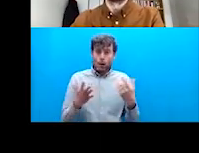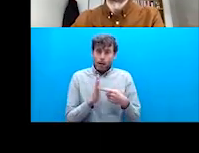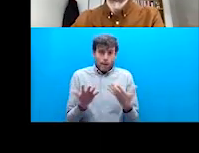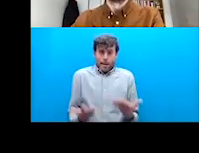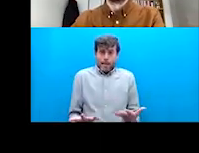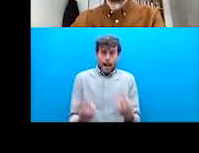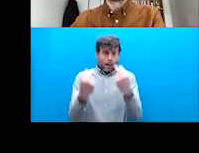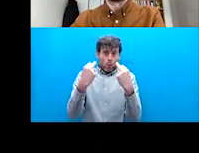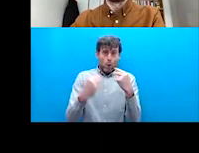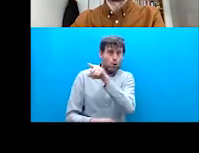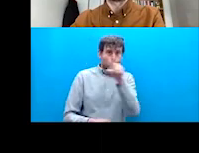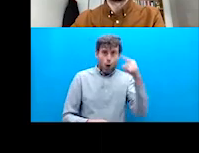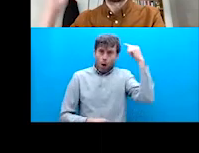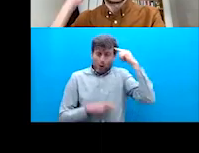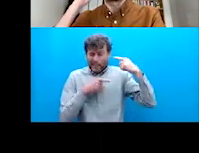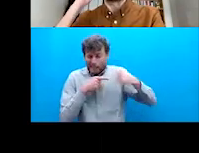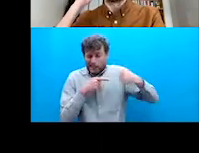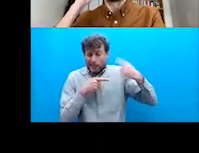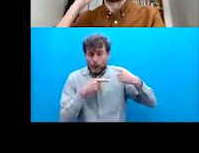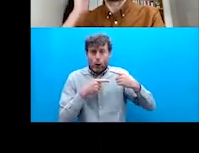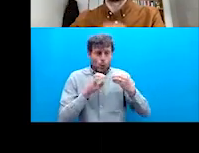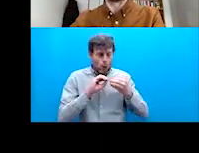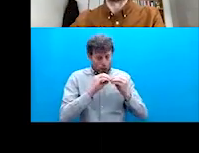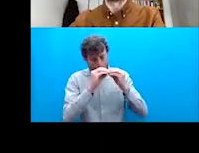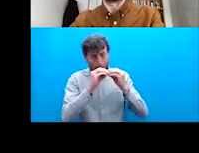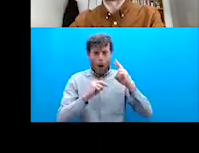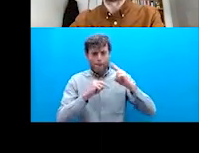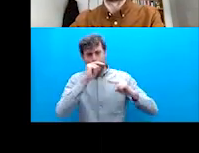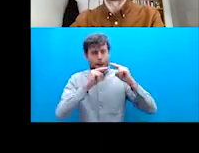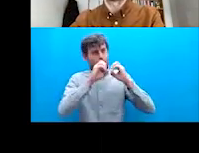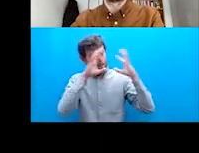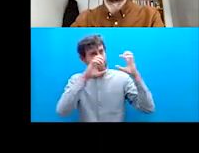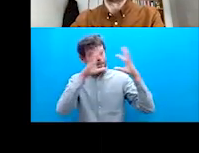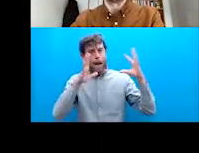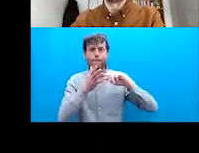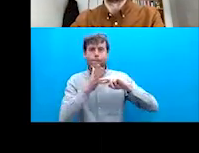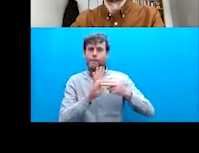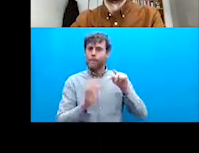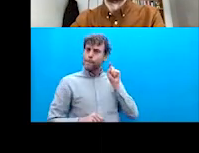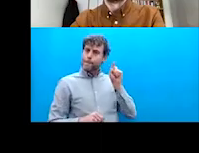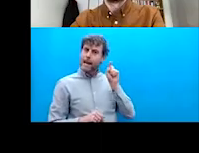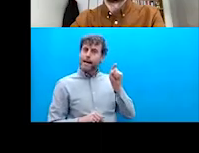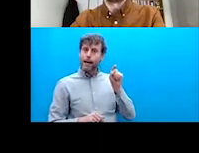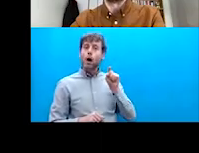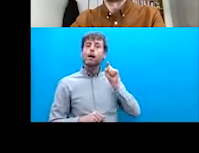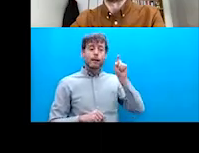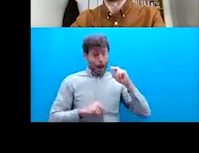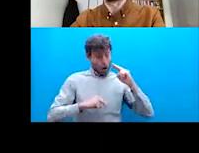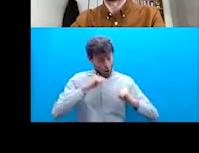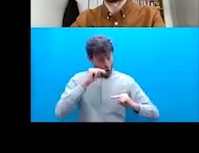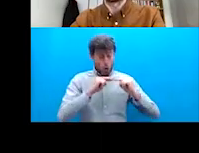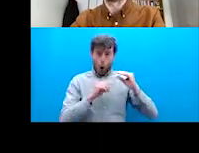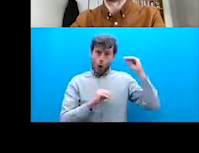goes well. So it is a constructive process in the sense that meaning is